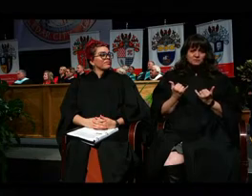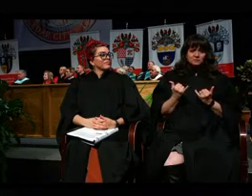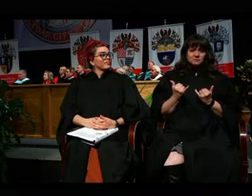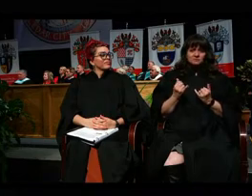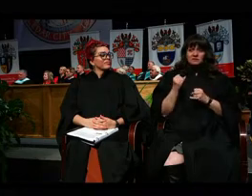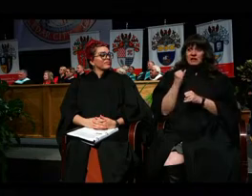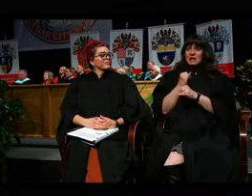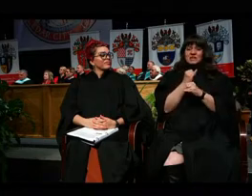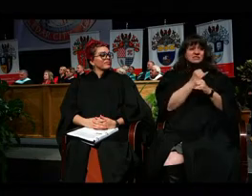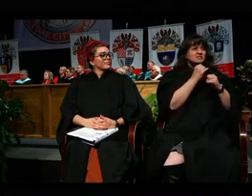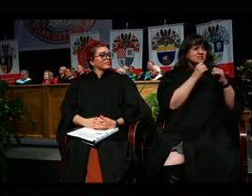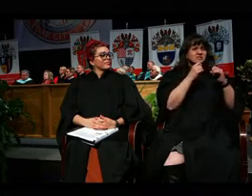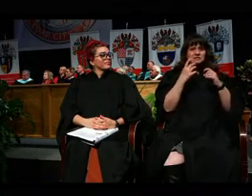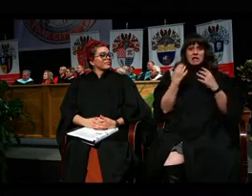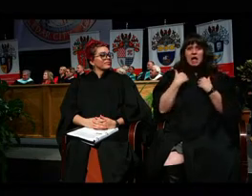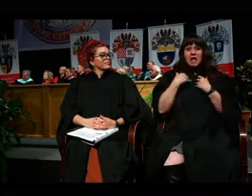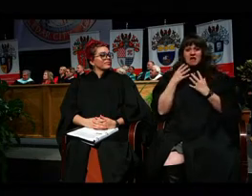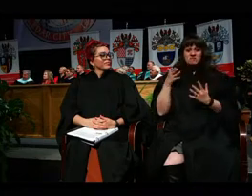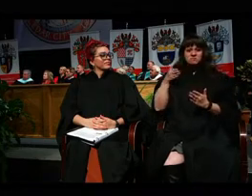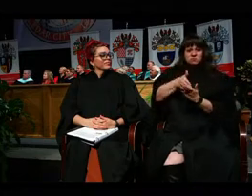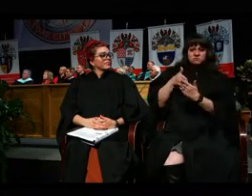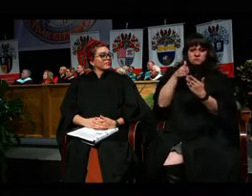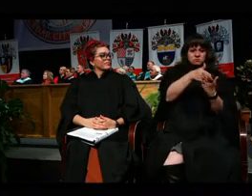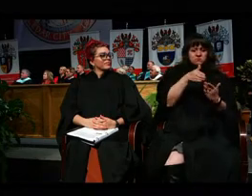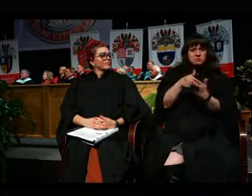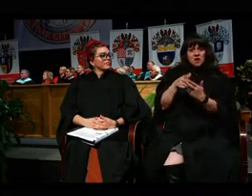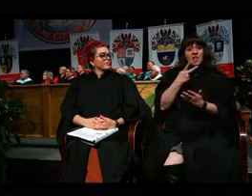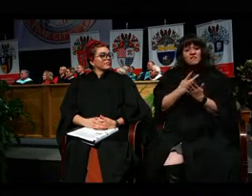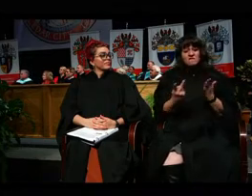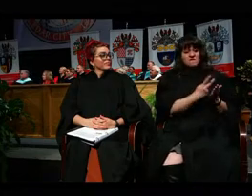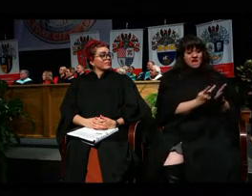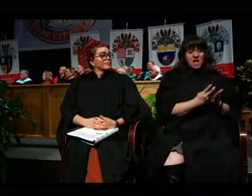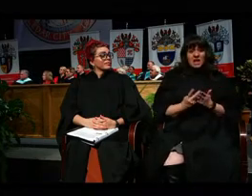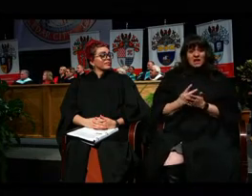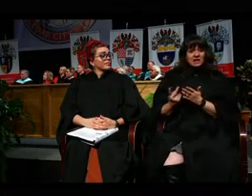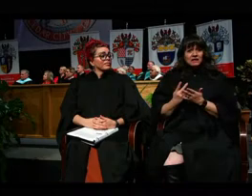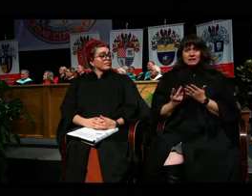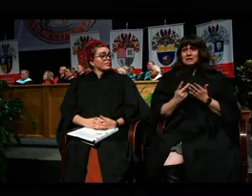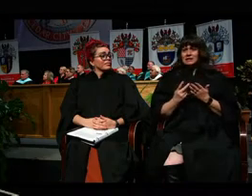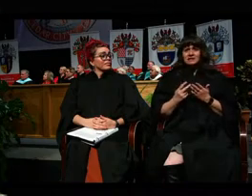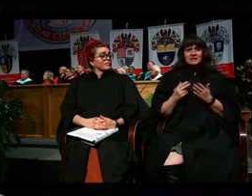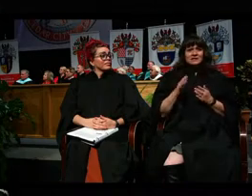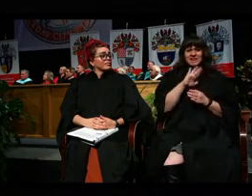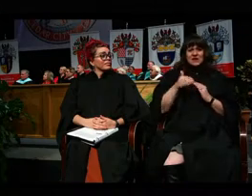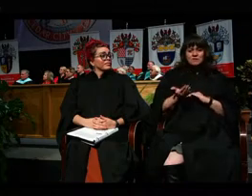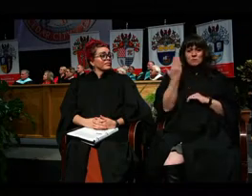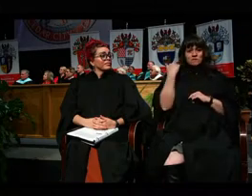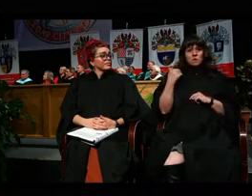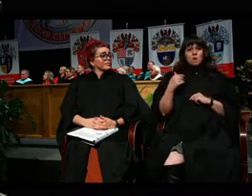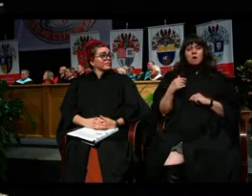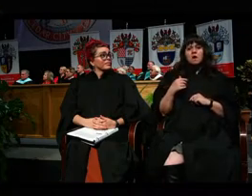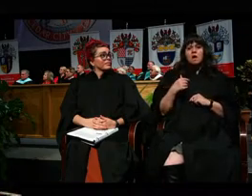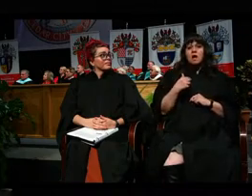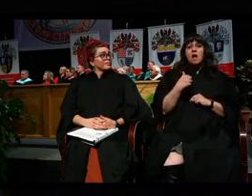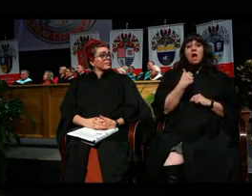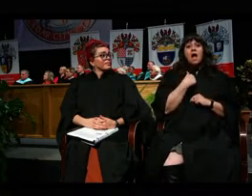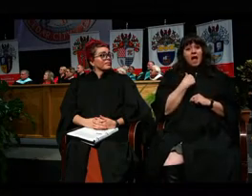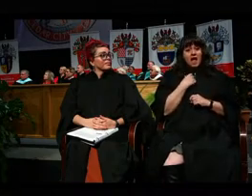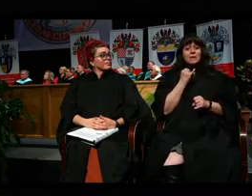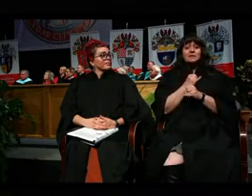Institutions are under attack, and institutions are failing in ways that they have never done before. I have to tell you, I am an